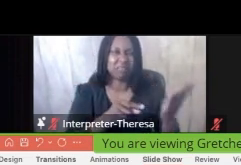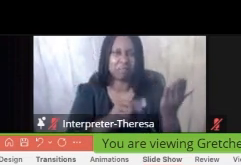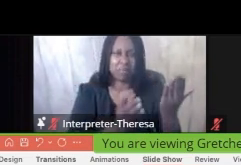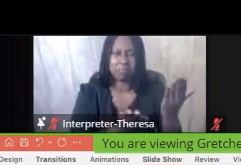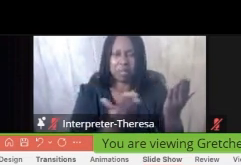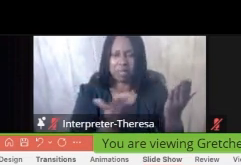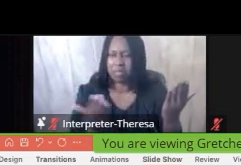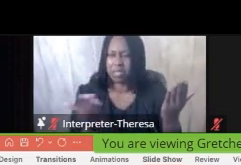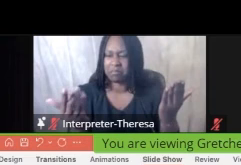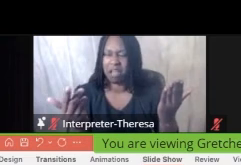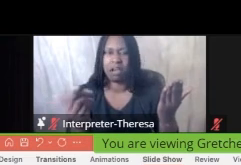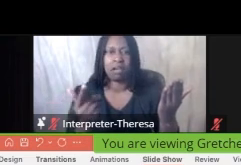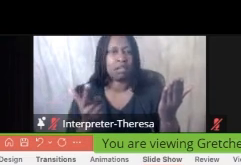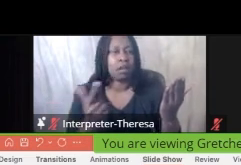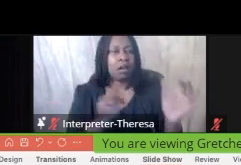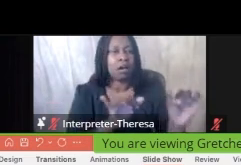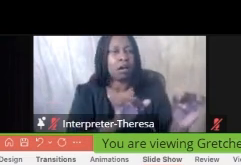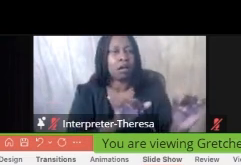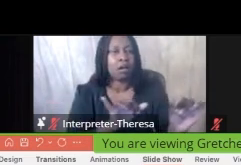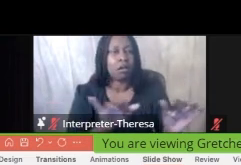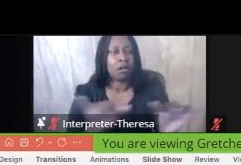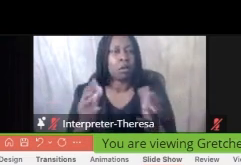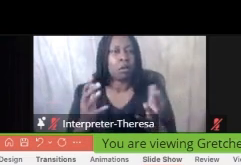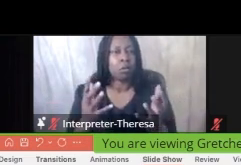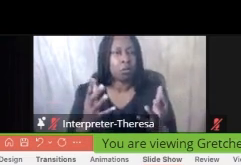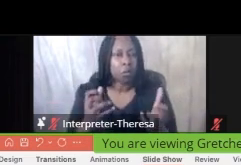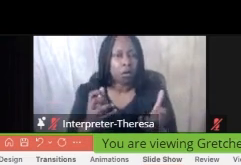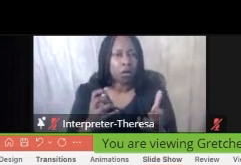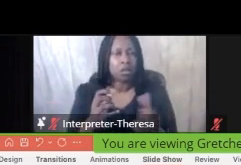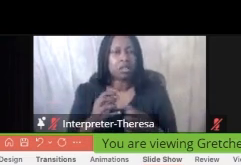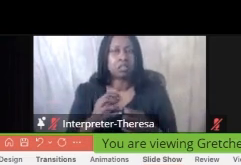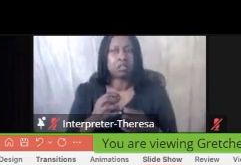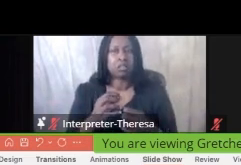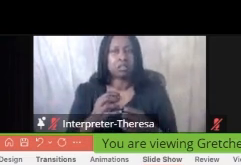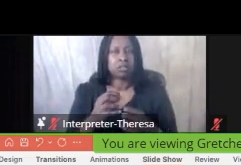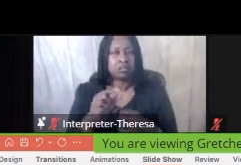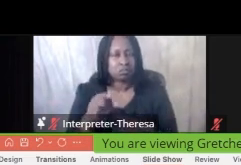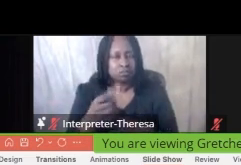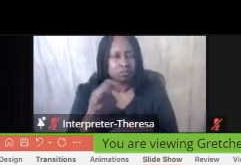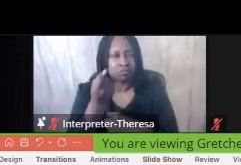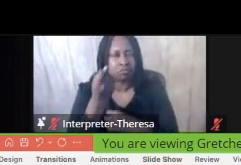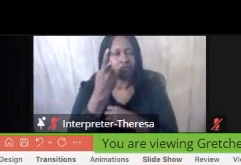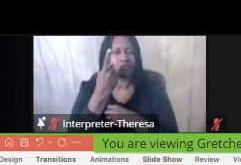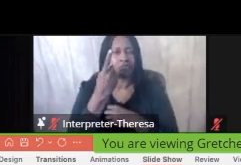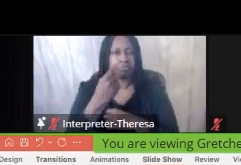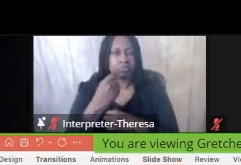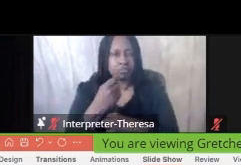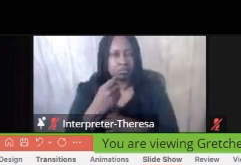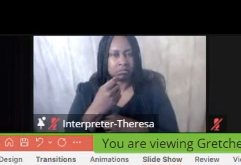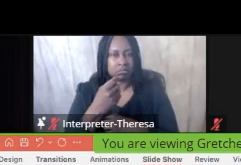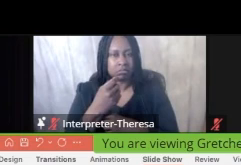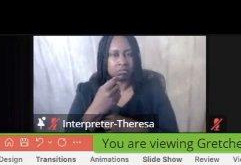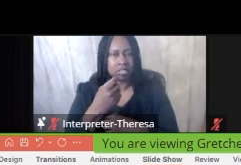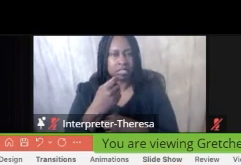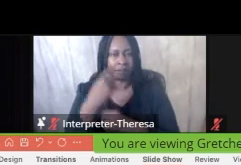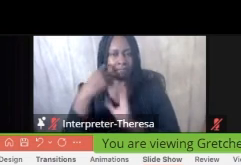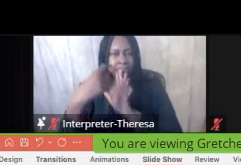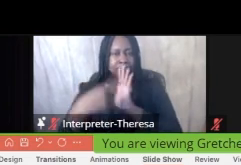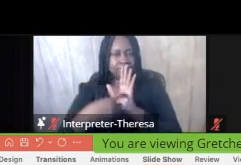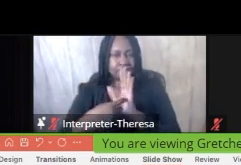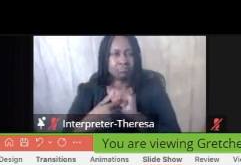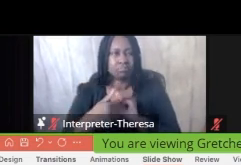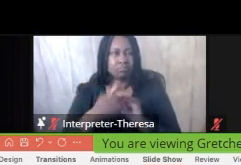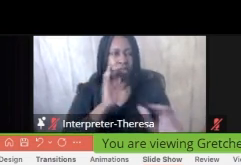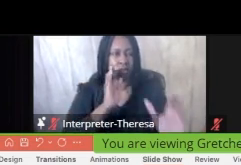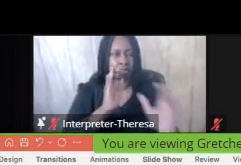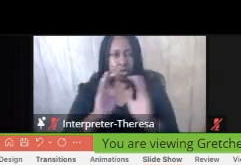feel known and understood and seen and communicated with in a human way by the system. And so that's